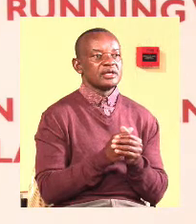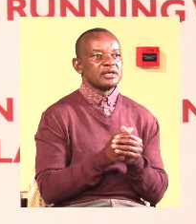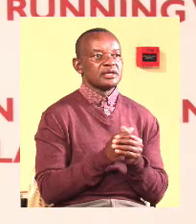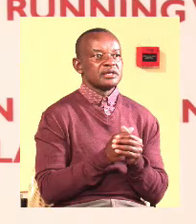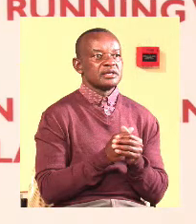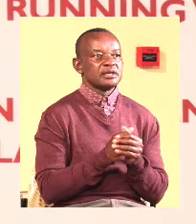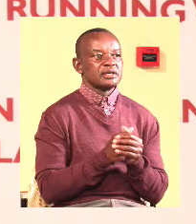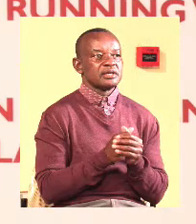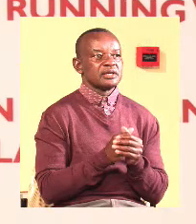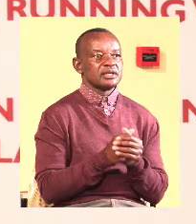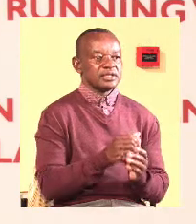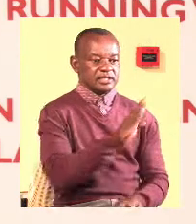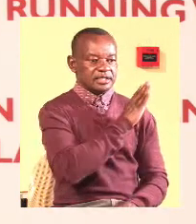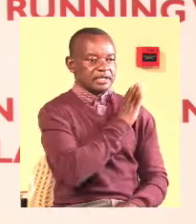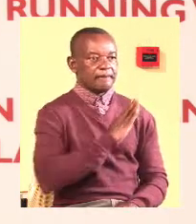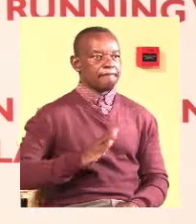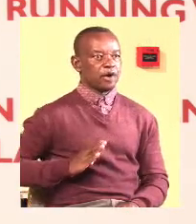responsibilities of the 2 different.